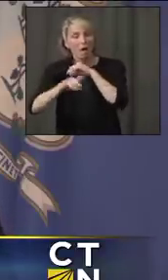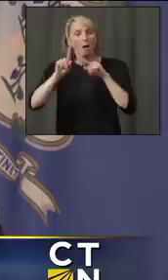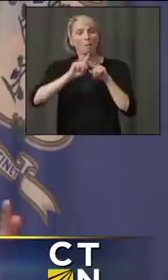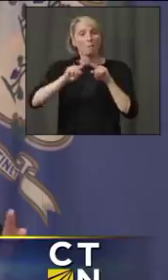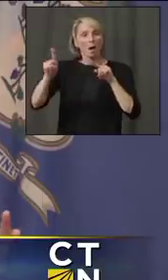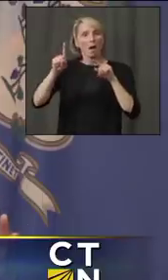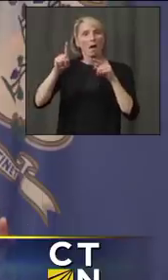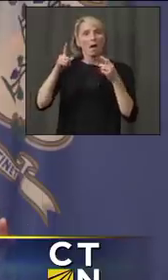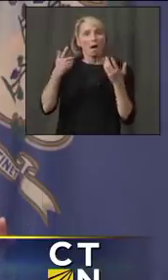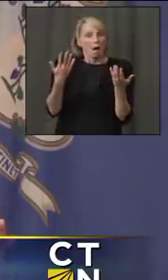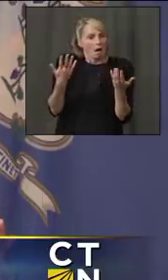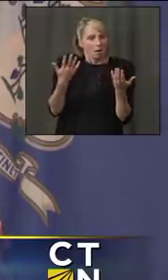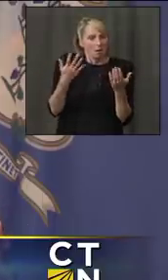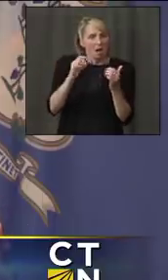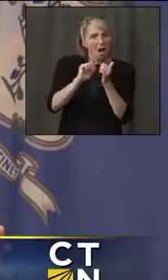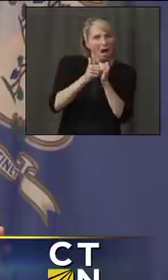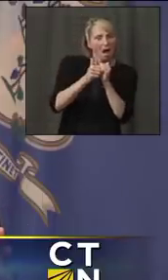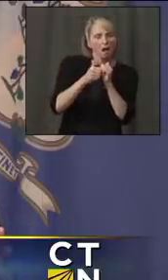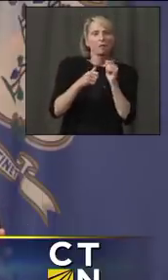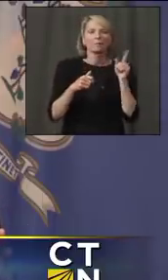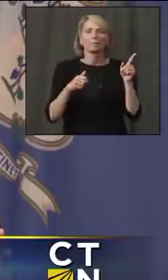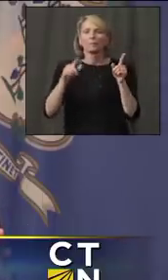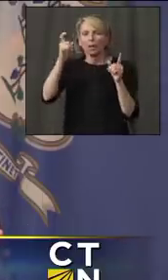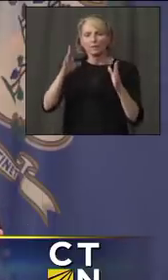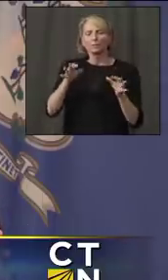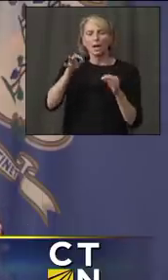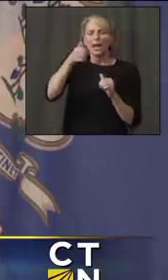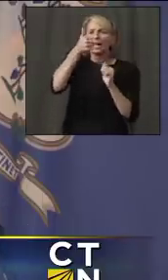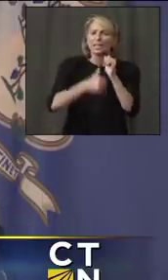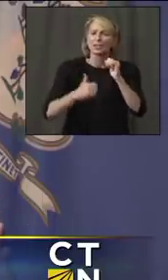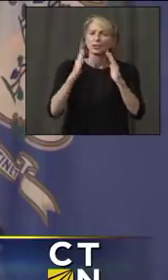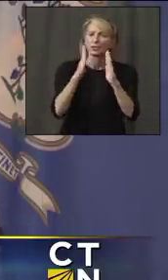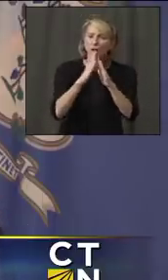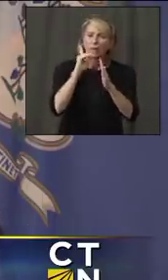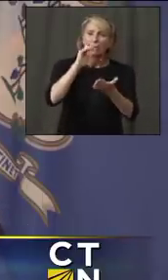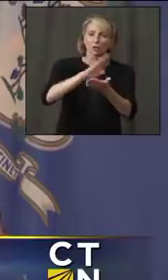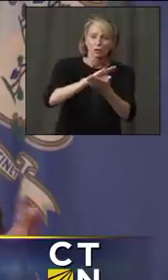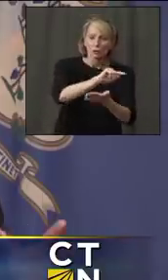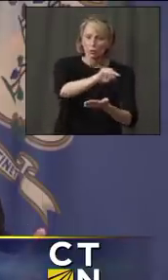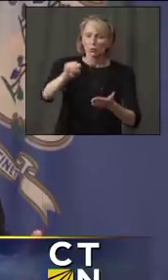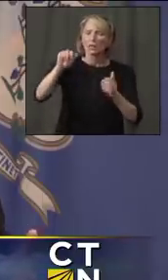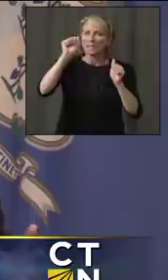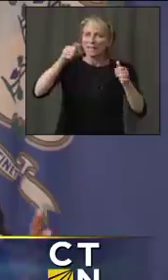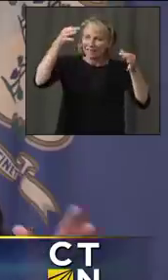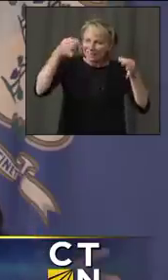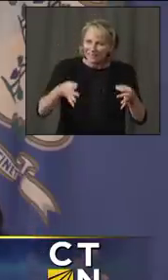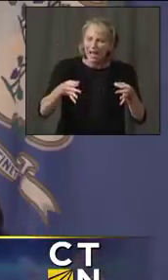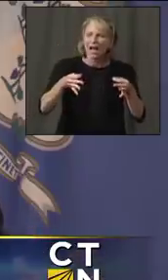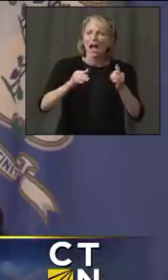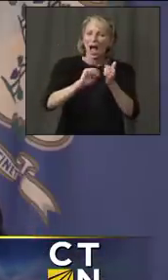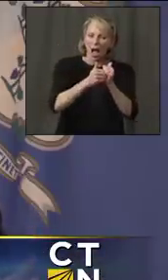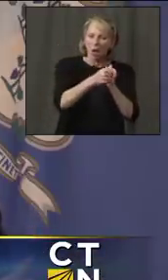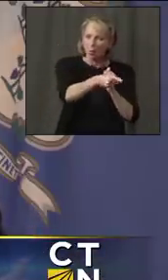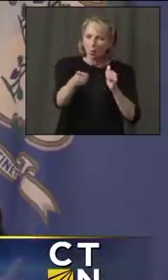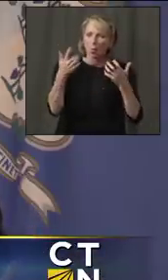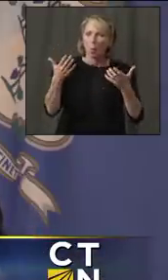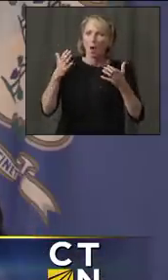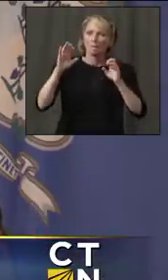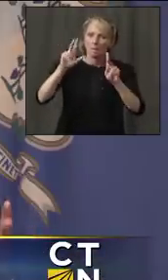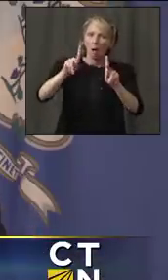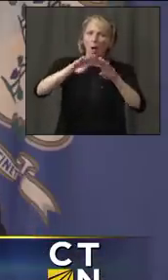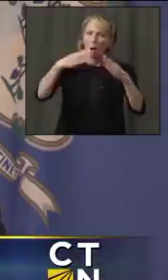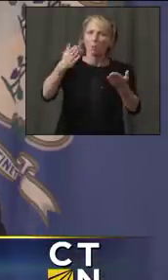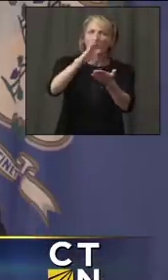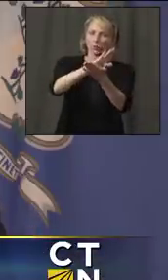think Miguel's been pretty clear in terms of what we're thinking about in terms of cohorting, what we're trying to do to get people back in the